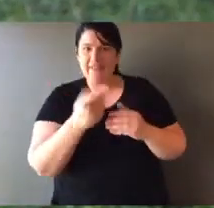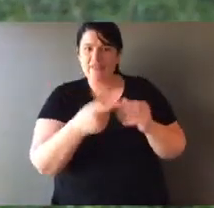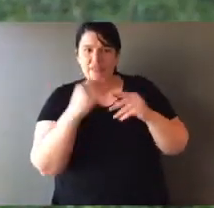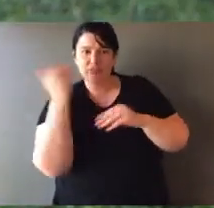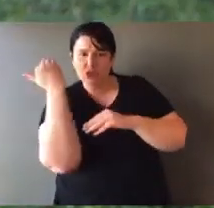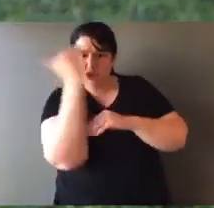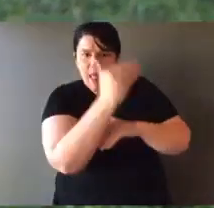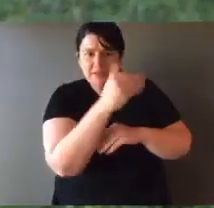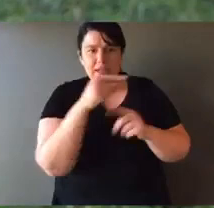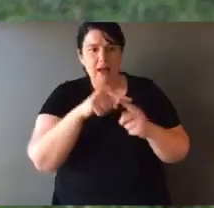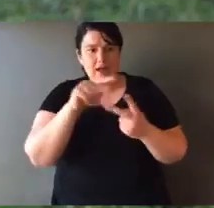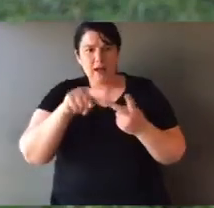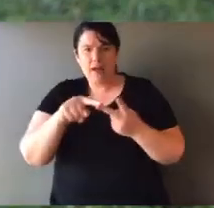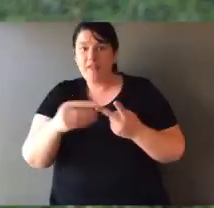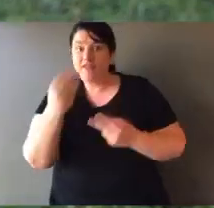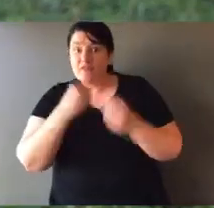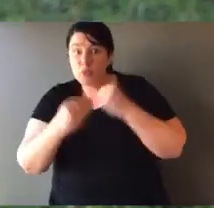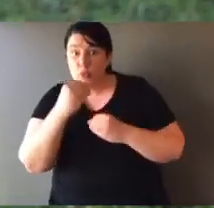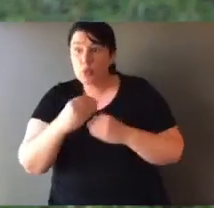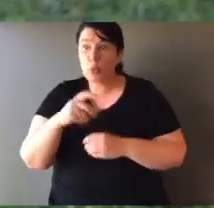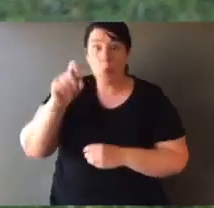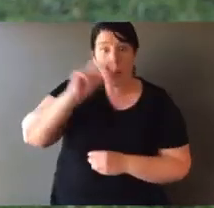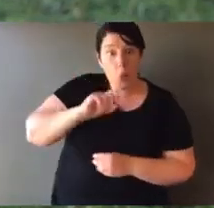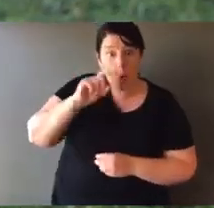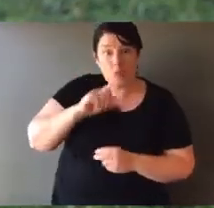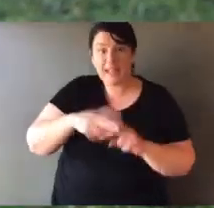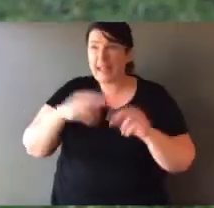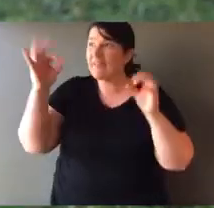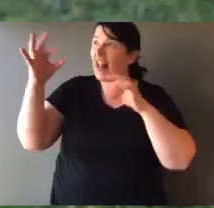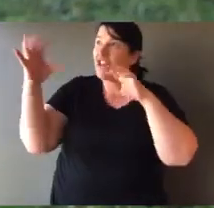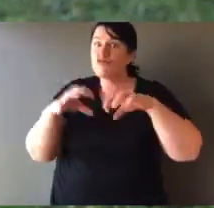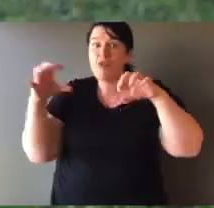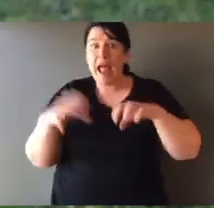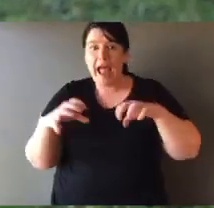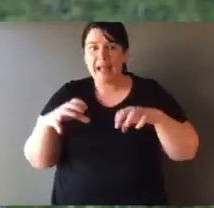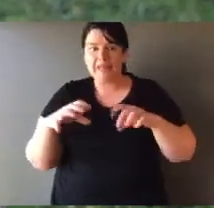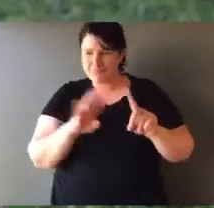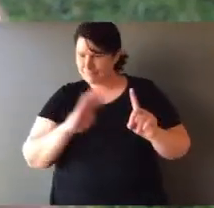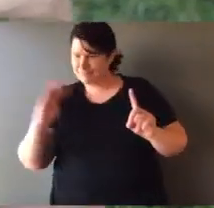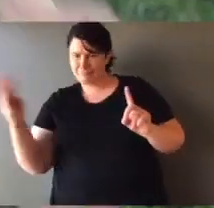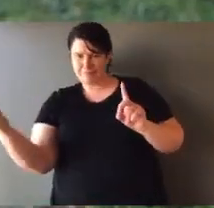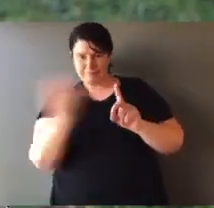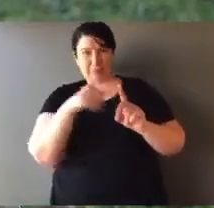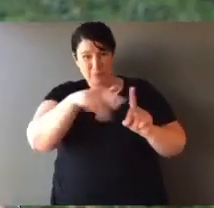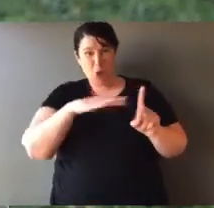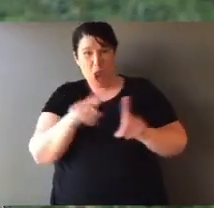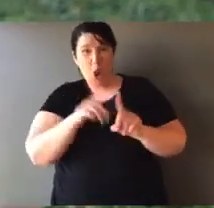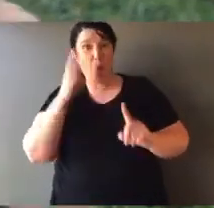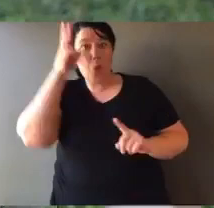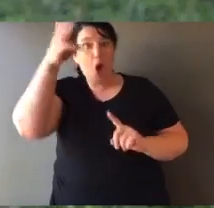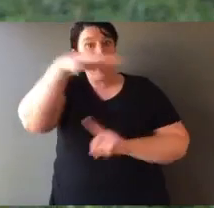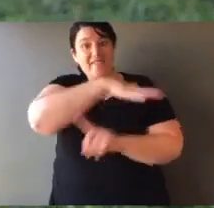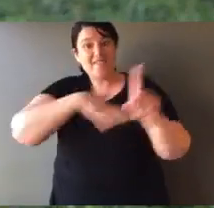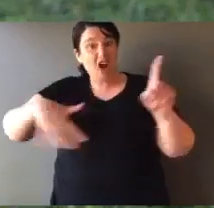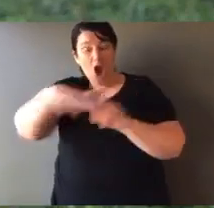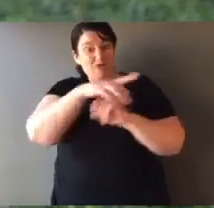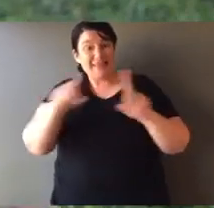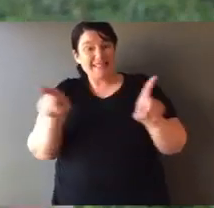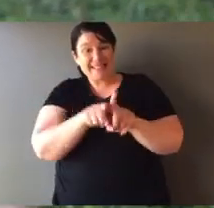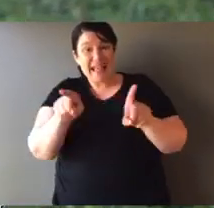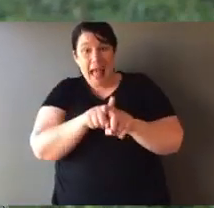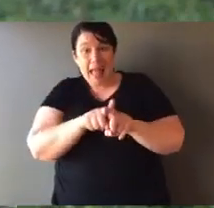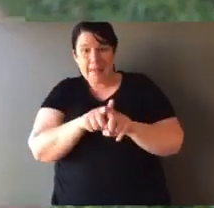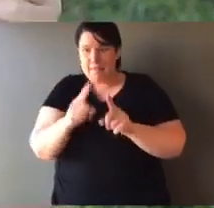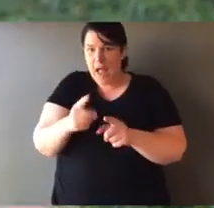can provide artificial shelter, water for drought, food if needed. And so it's a wild environment. The animals are in the wild. They've